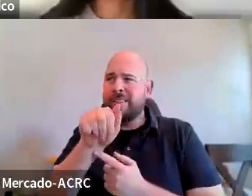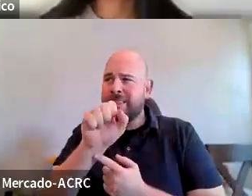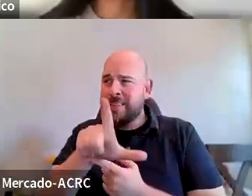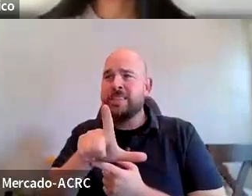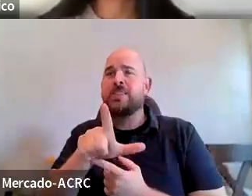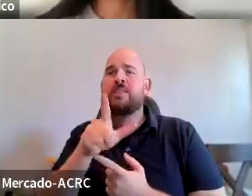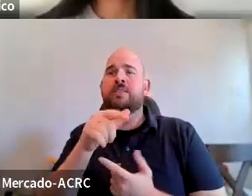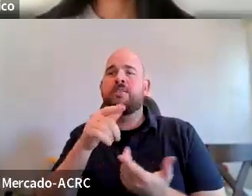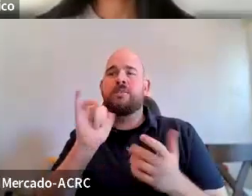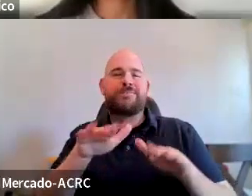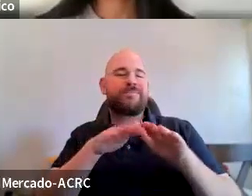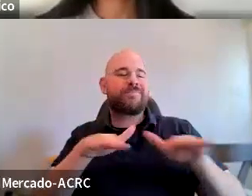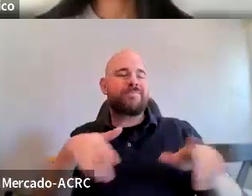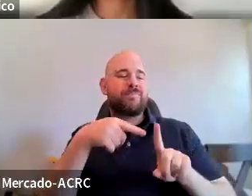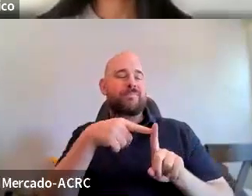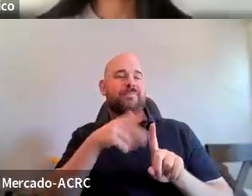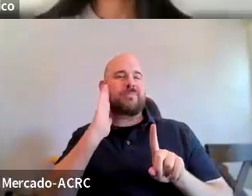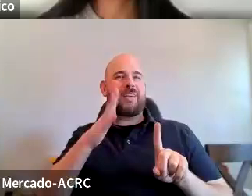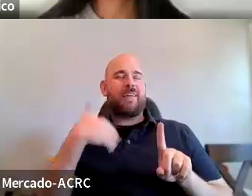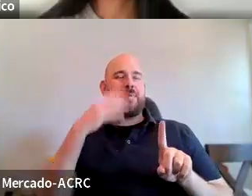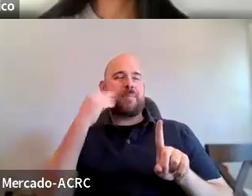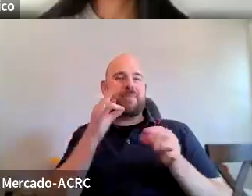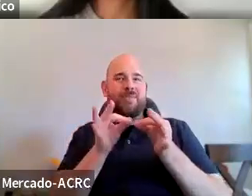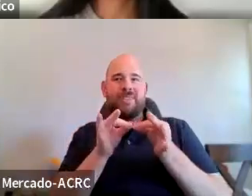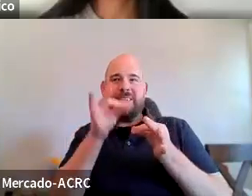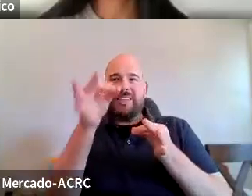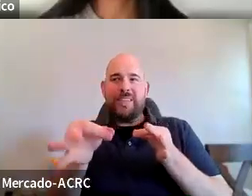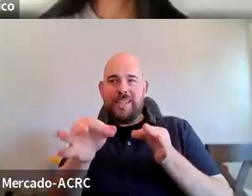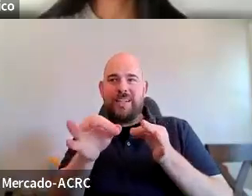barriers, and struggles such as access to language,